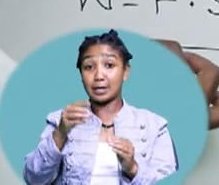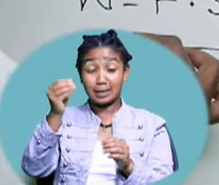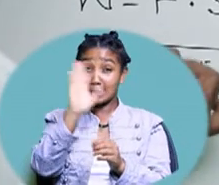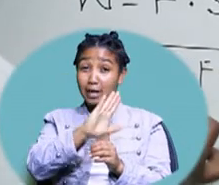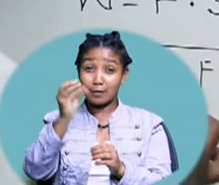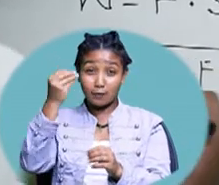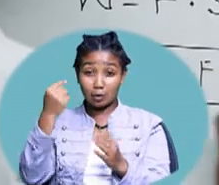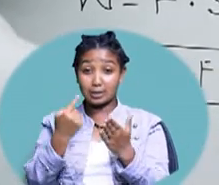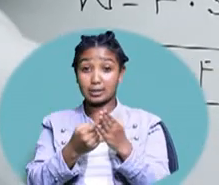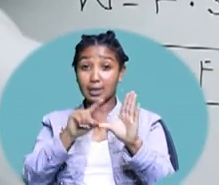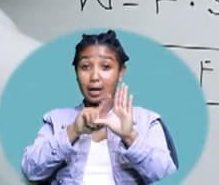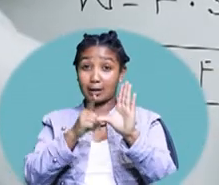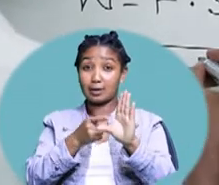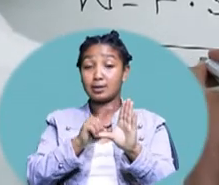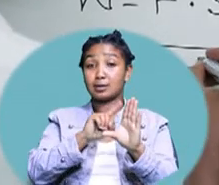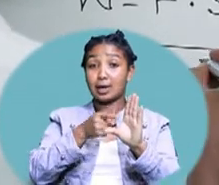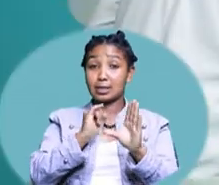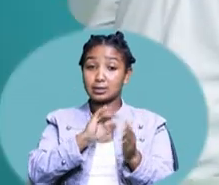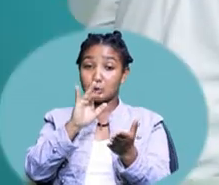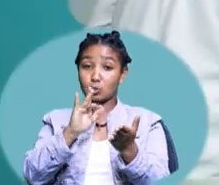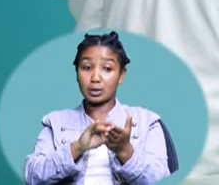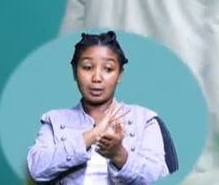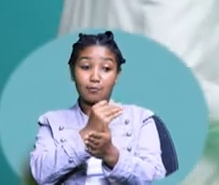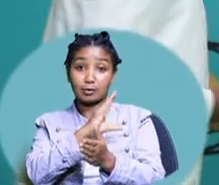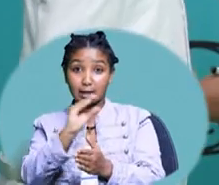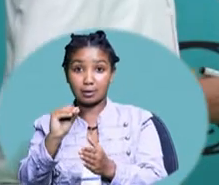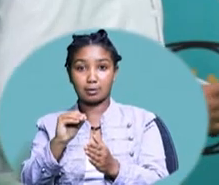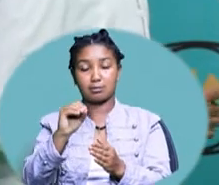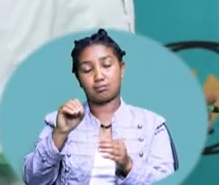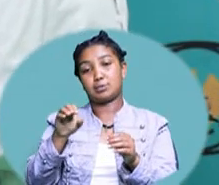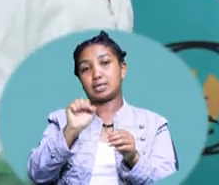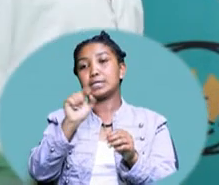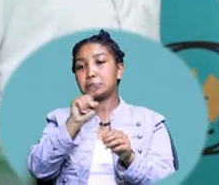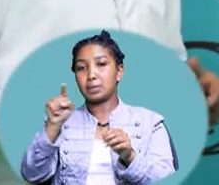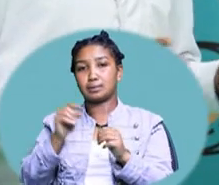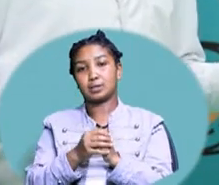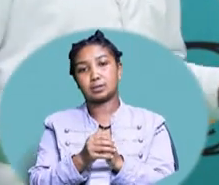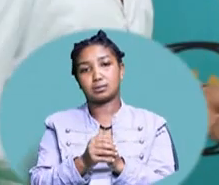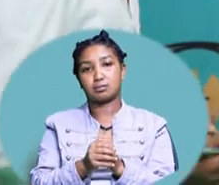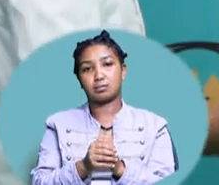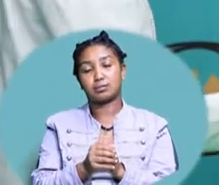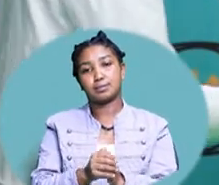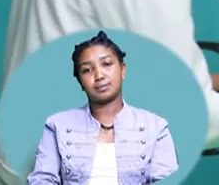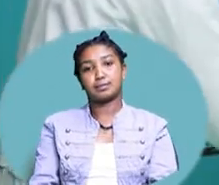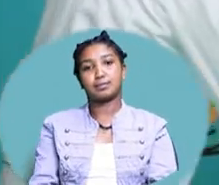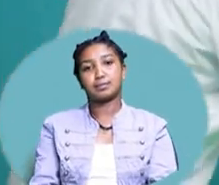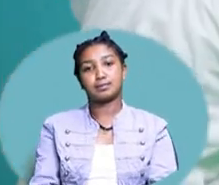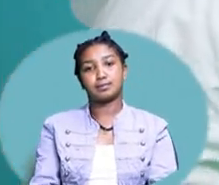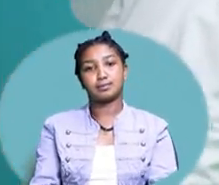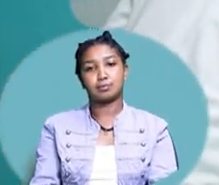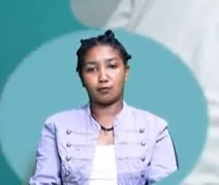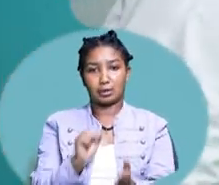this angle. The angle is always between the force and displacement. Let's take massive